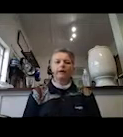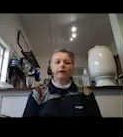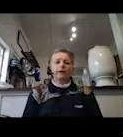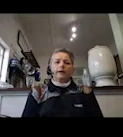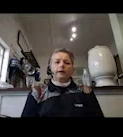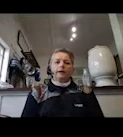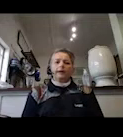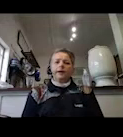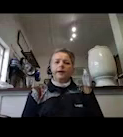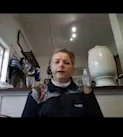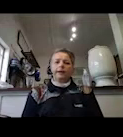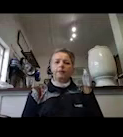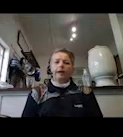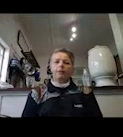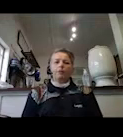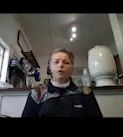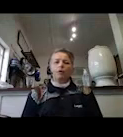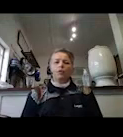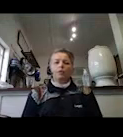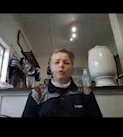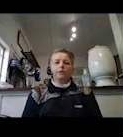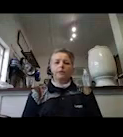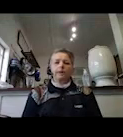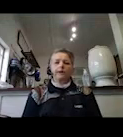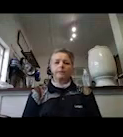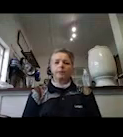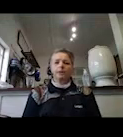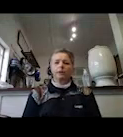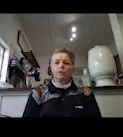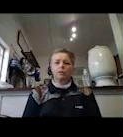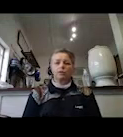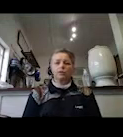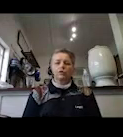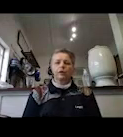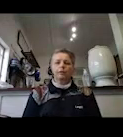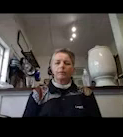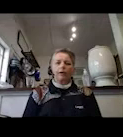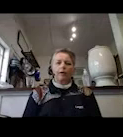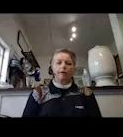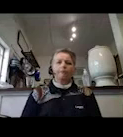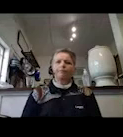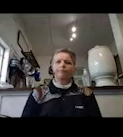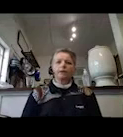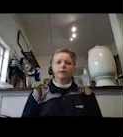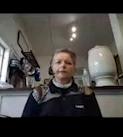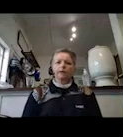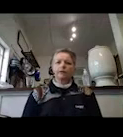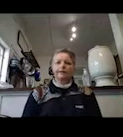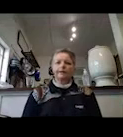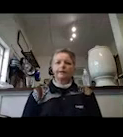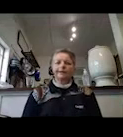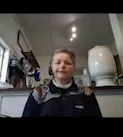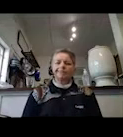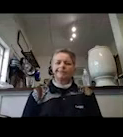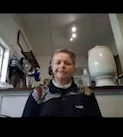by undertaking unpaid work or participating in a course or treatment program. So